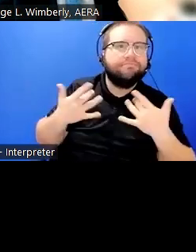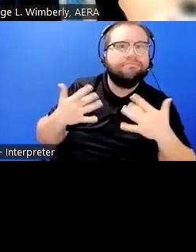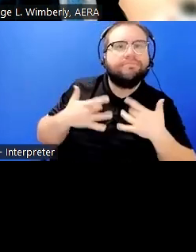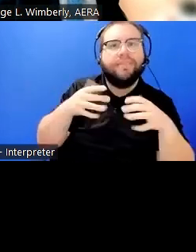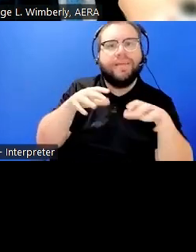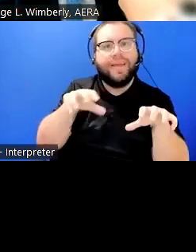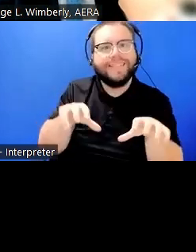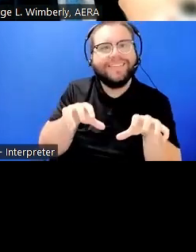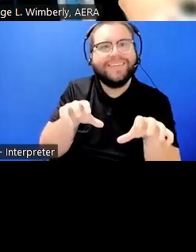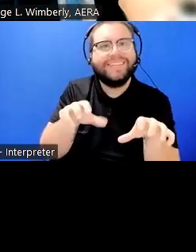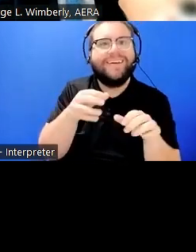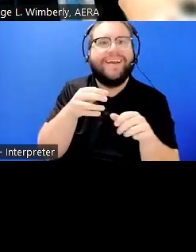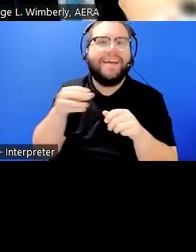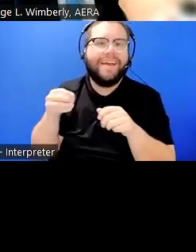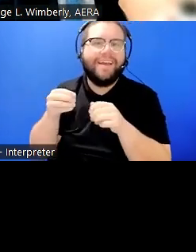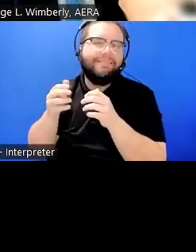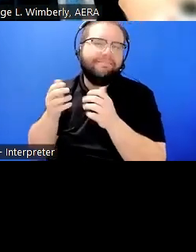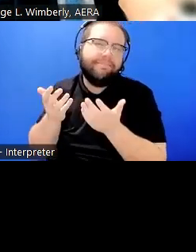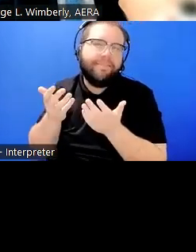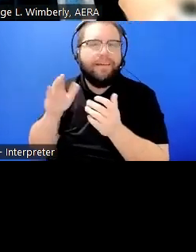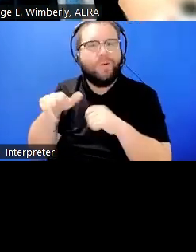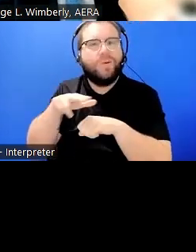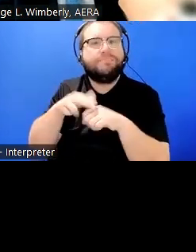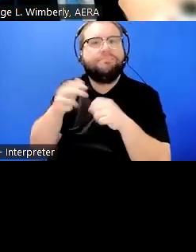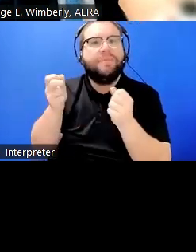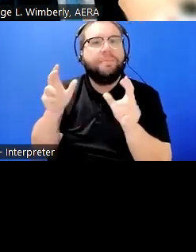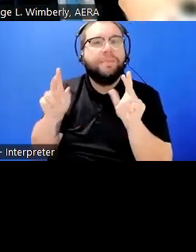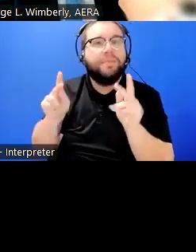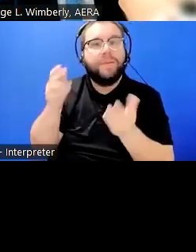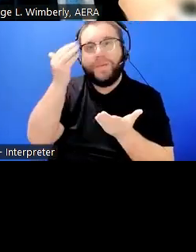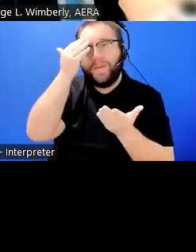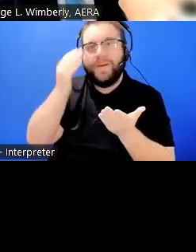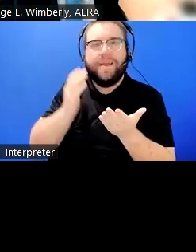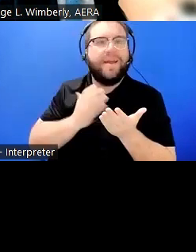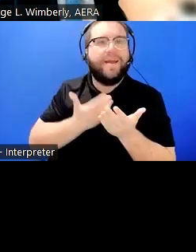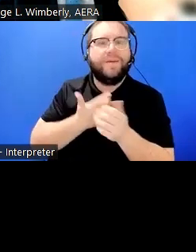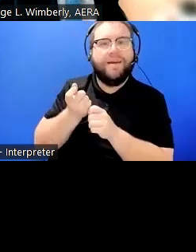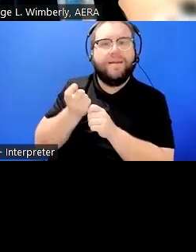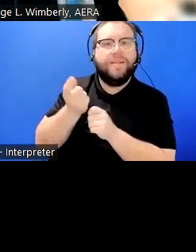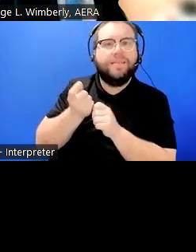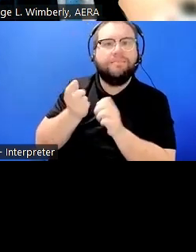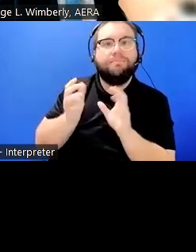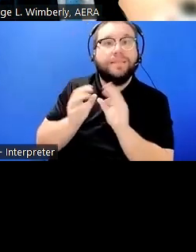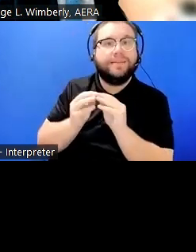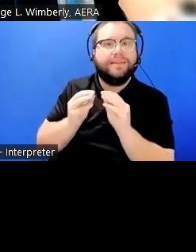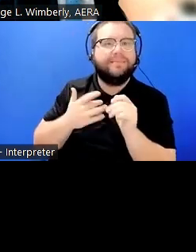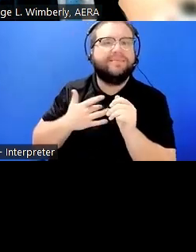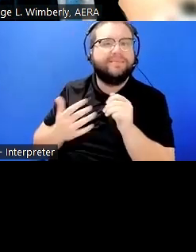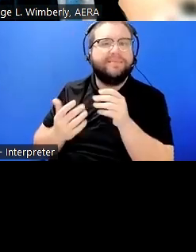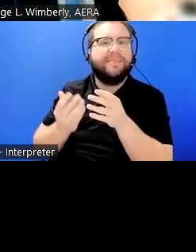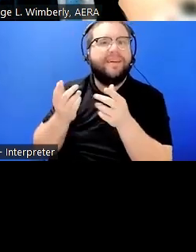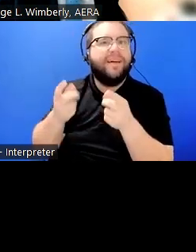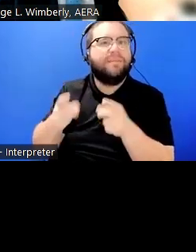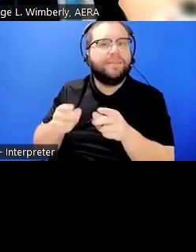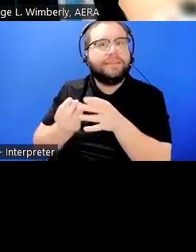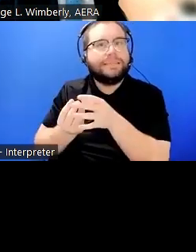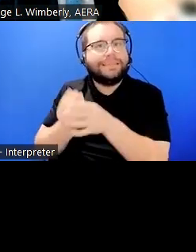many know us for our annual meeting that is each spring, and where we bring together